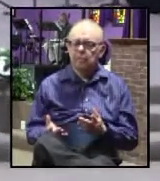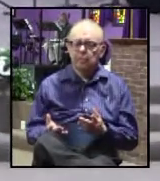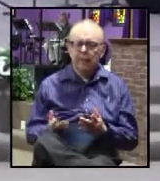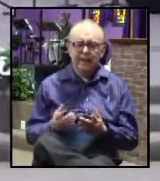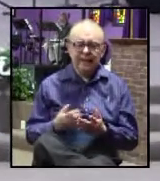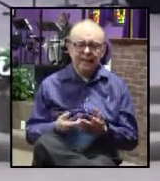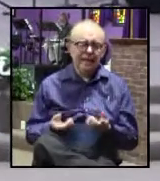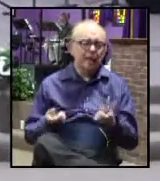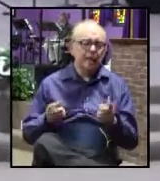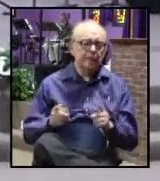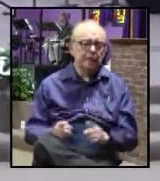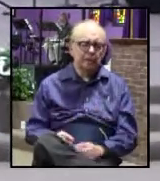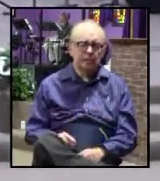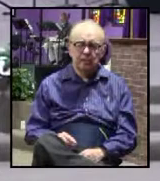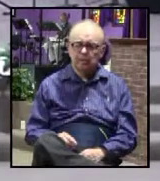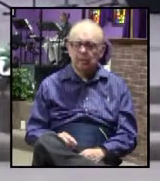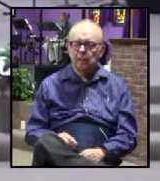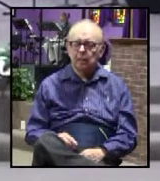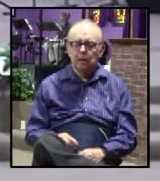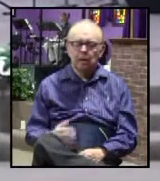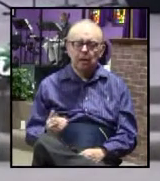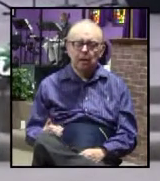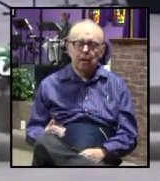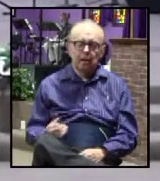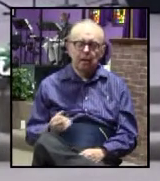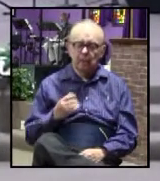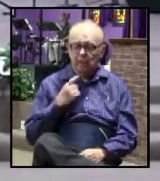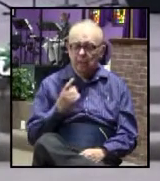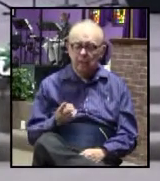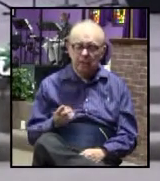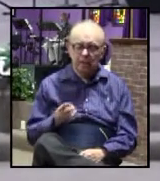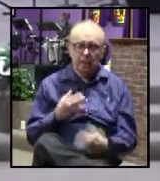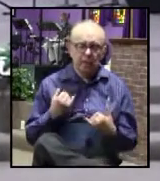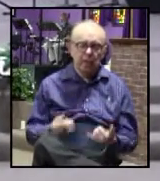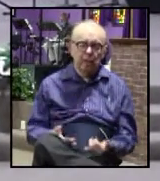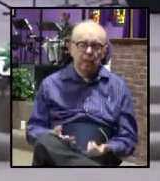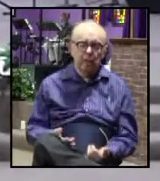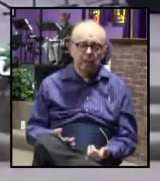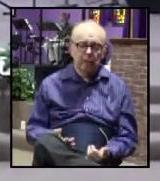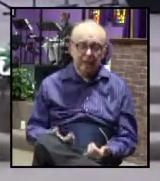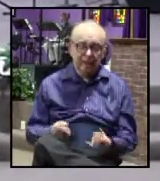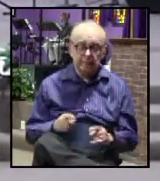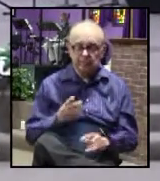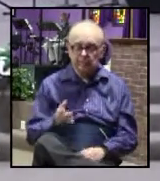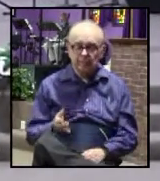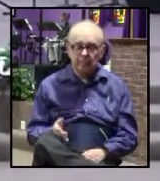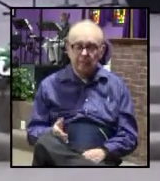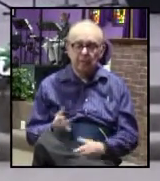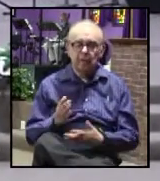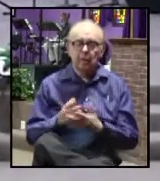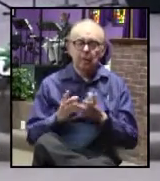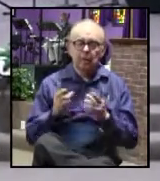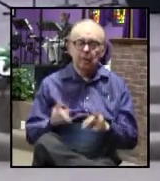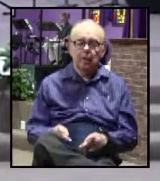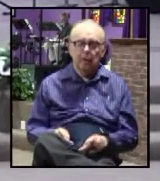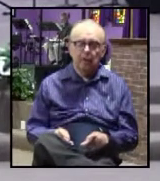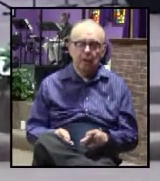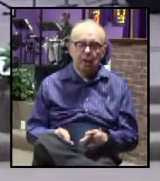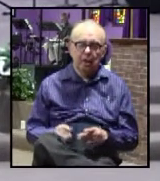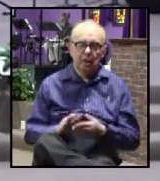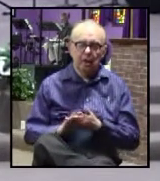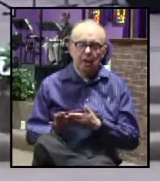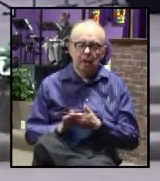that is going on. Now, I know for a fact there are individuals here that has happened where somebody had to clean an